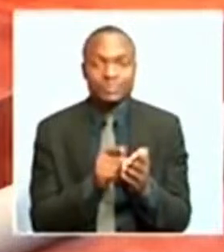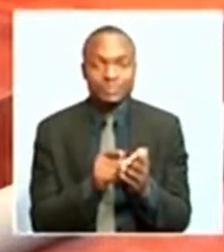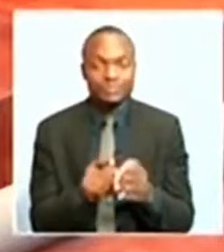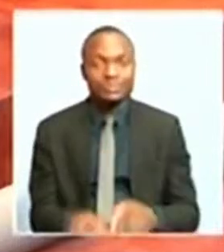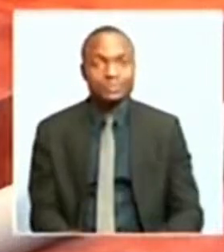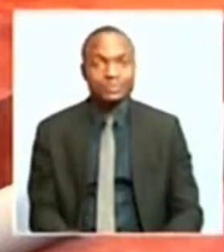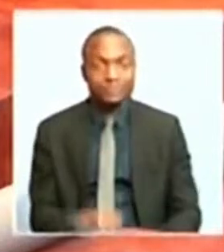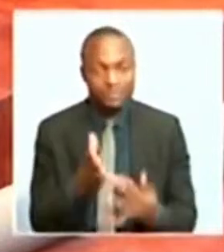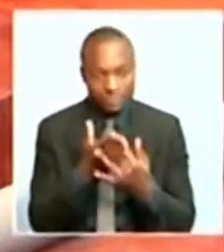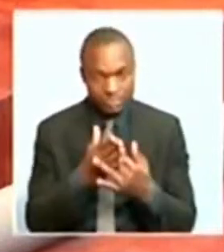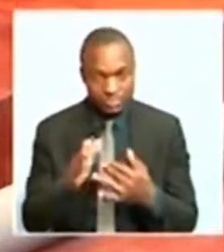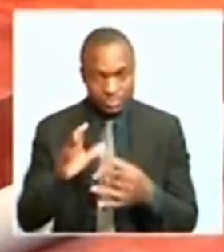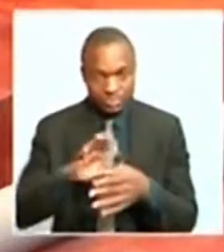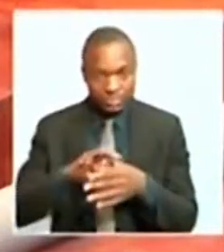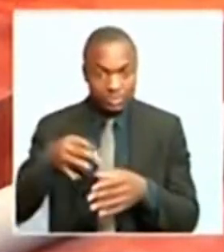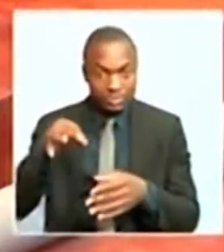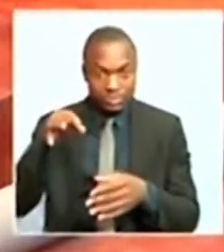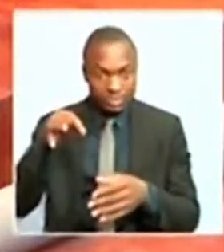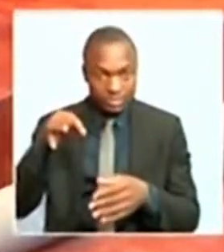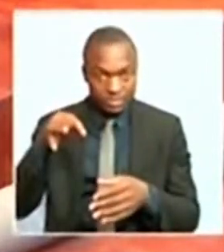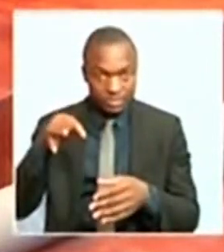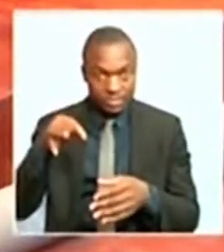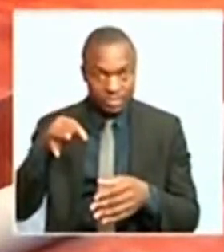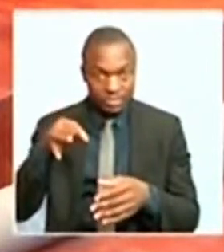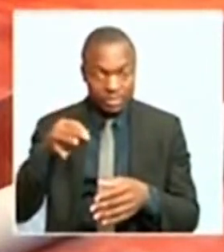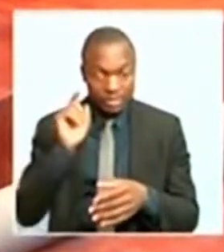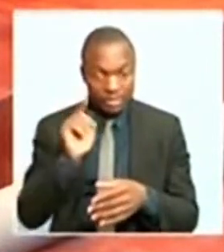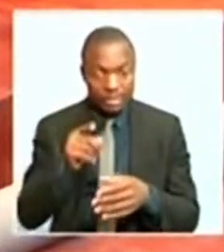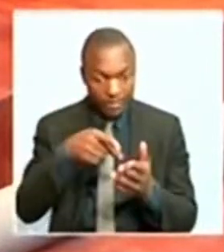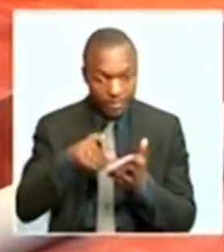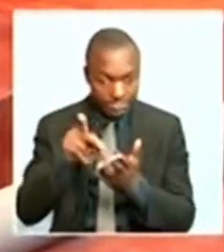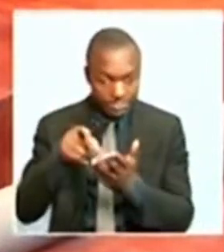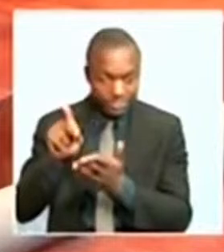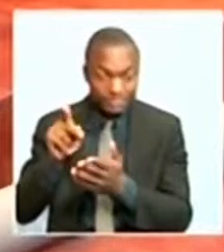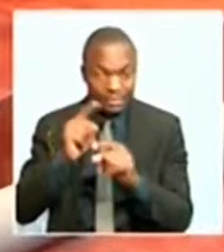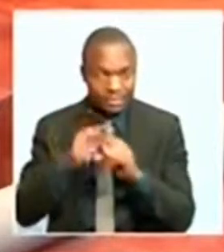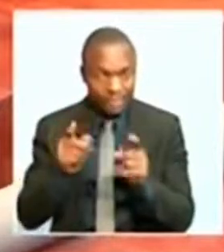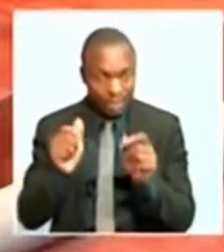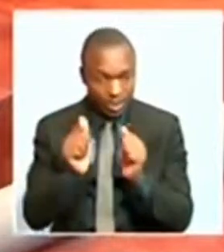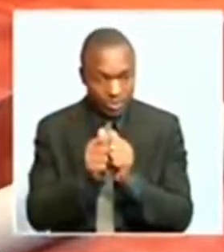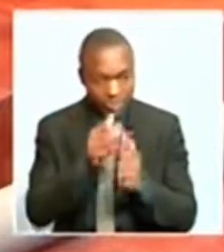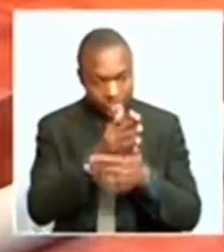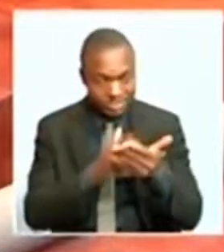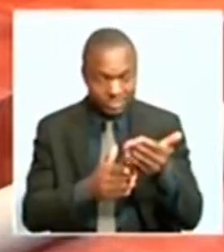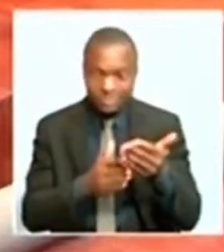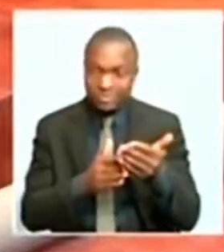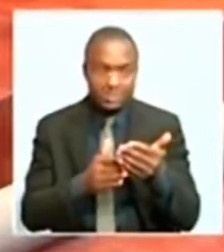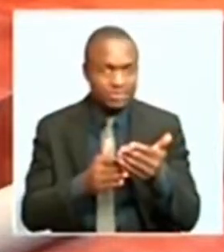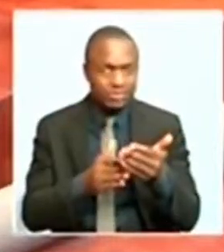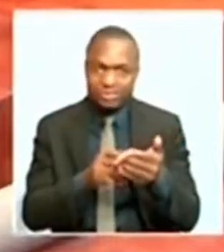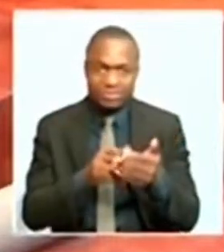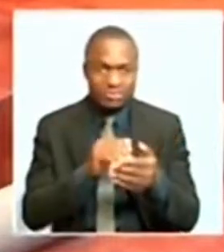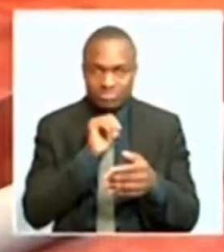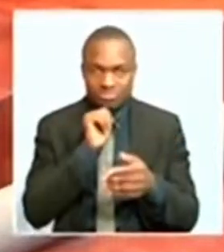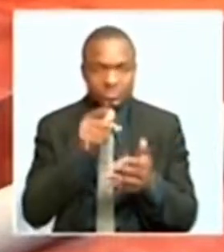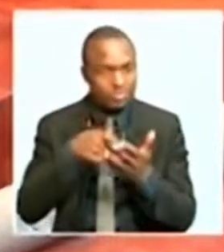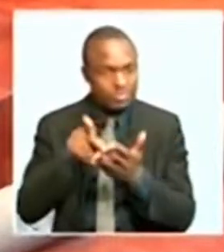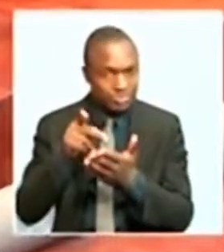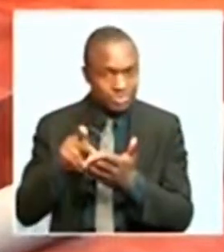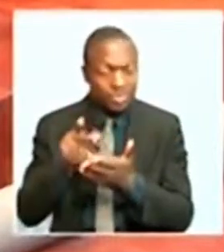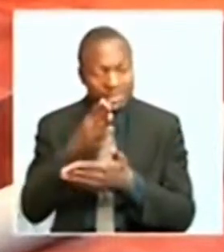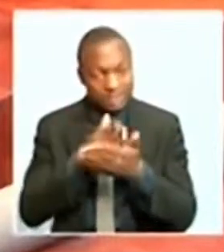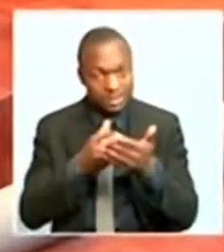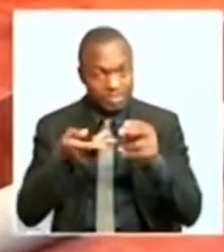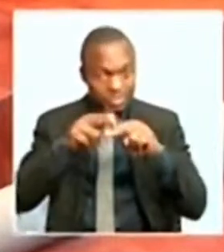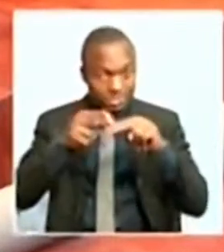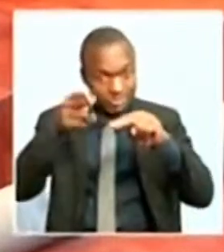basically are a shareholder, and also those we normally do make payments. But with some of them we're lagging behind, and there have been some accumulations.